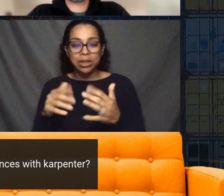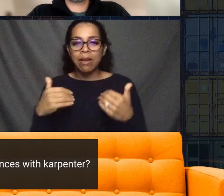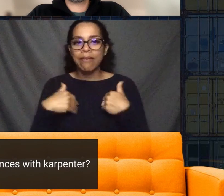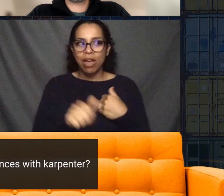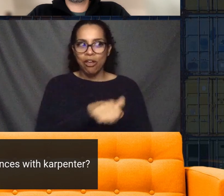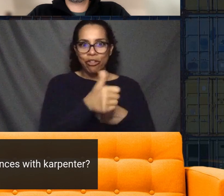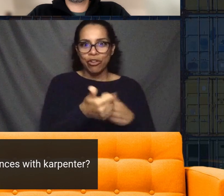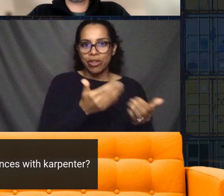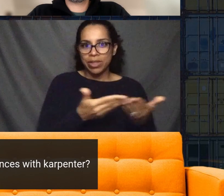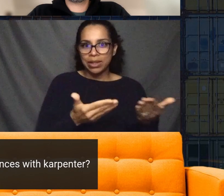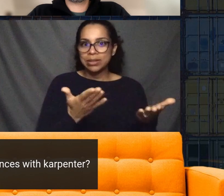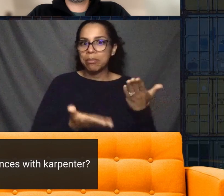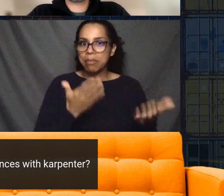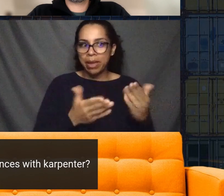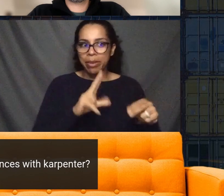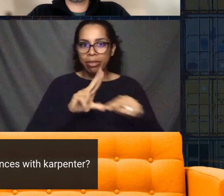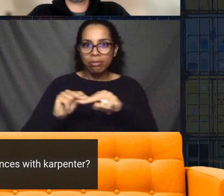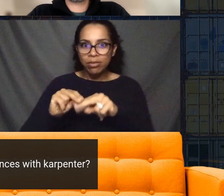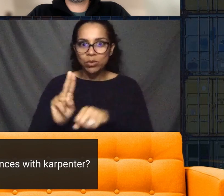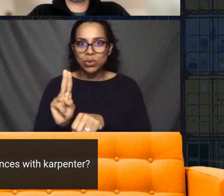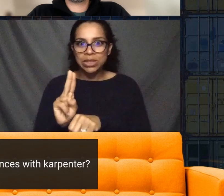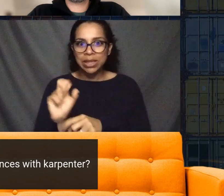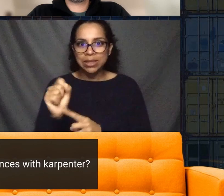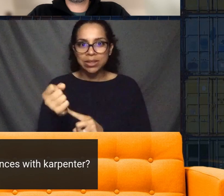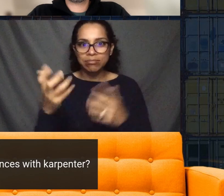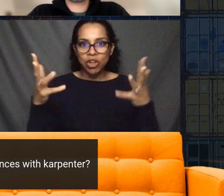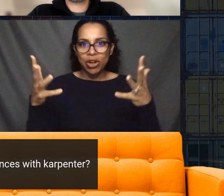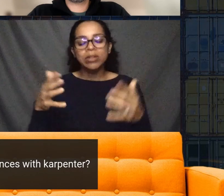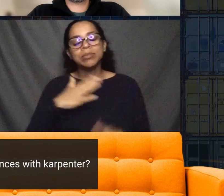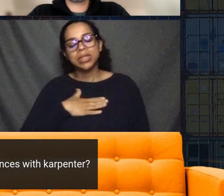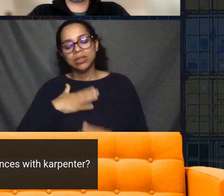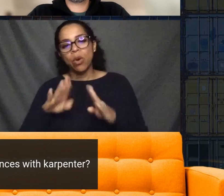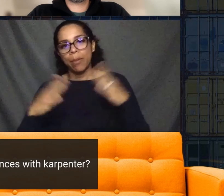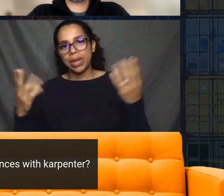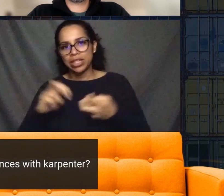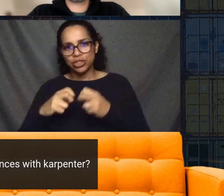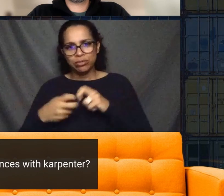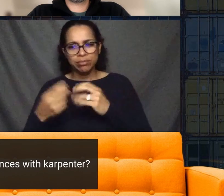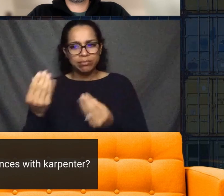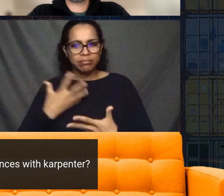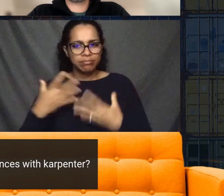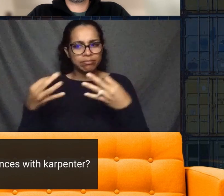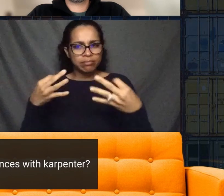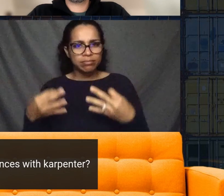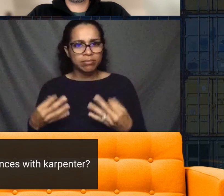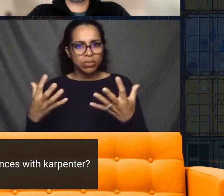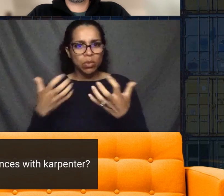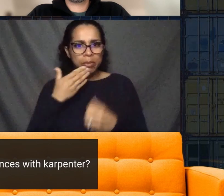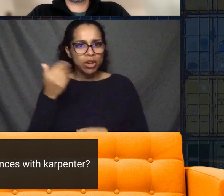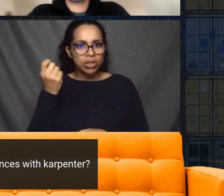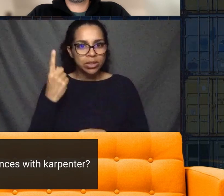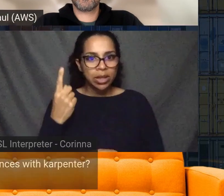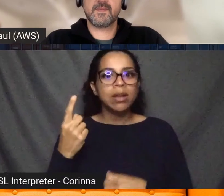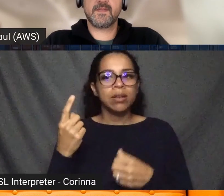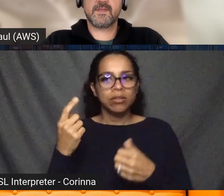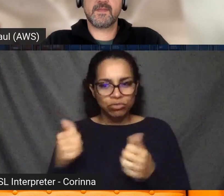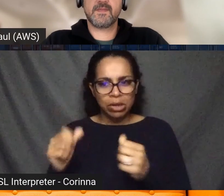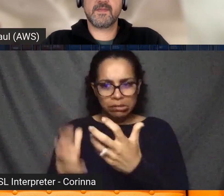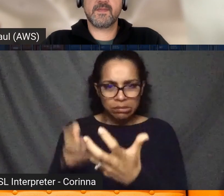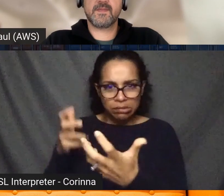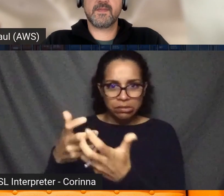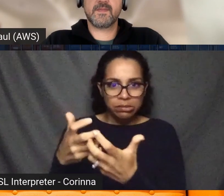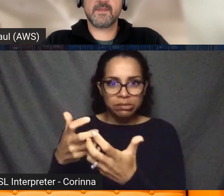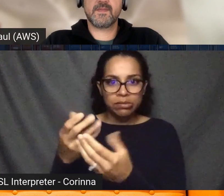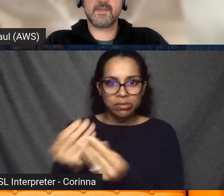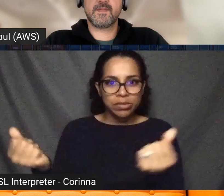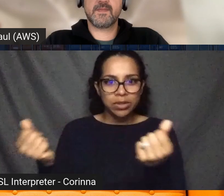might be using those instances. So please open an issue, let us know your use case so we can understand it a little more and figure out maybe there's a way to do that within a provisioner itself, or